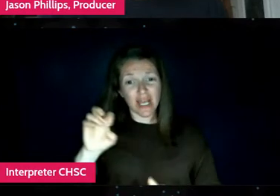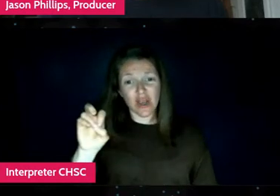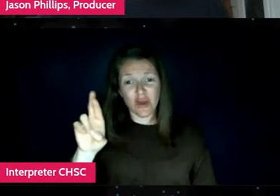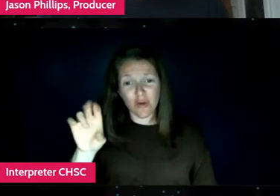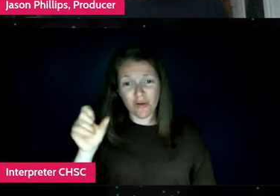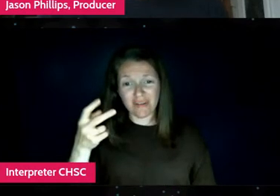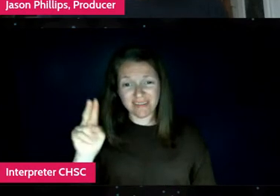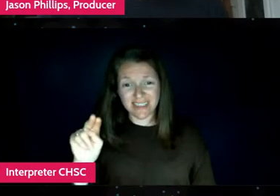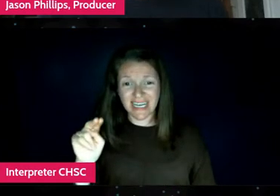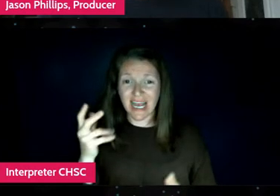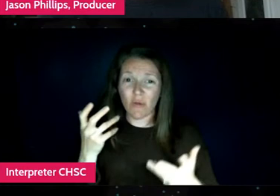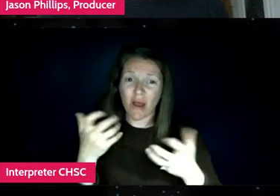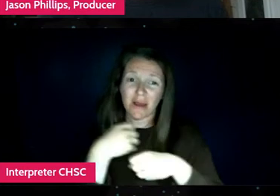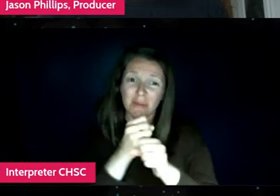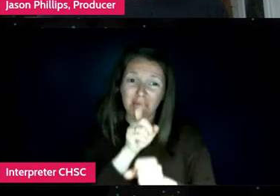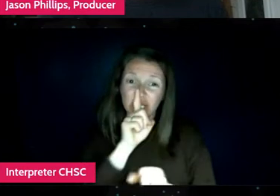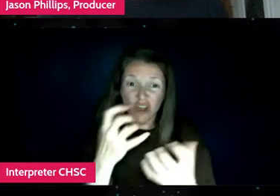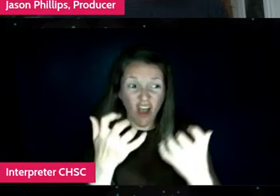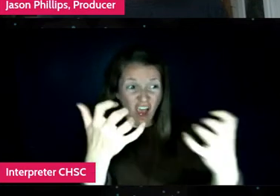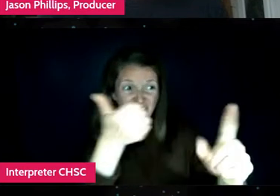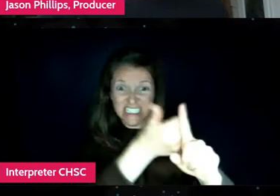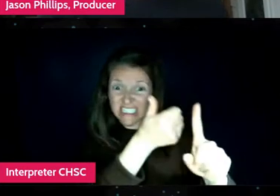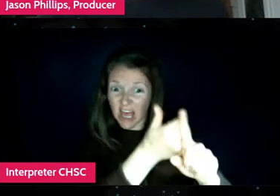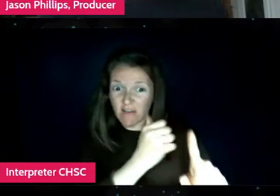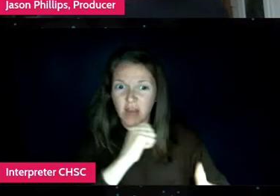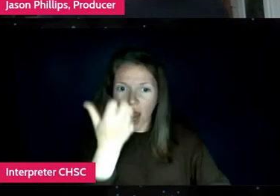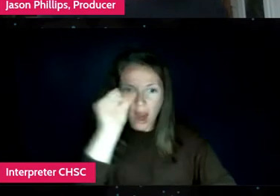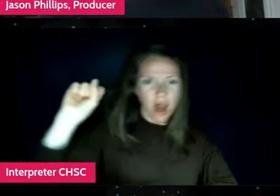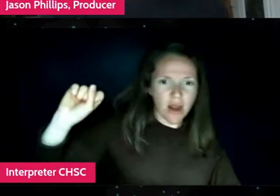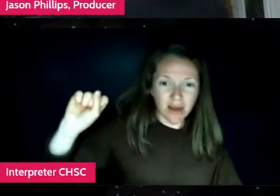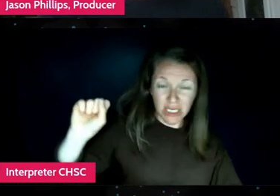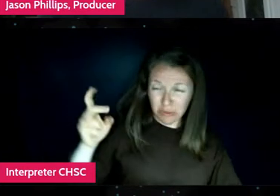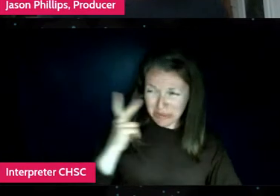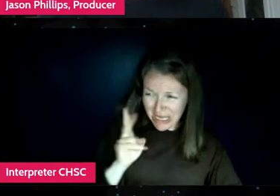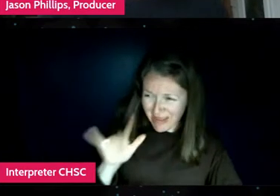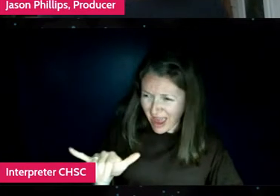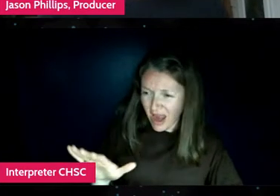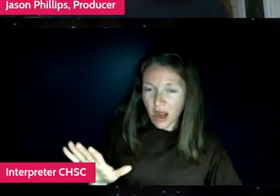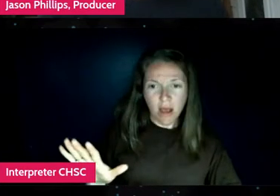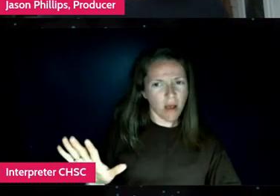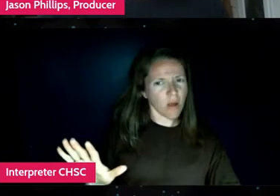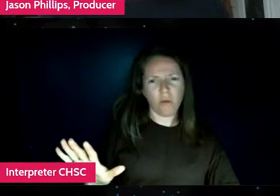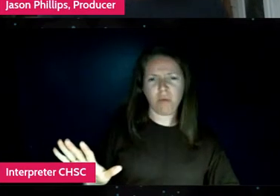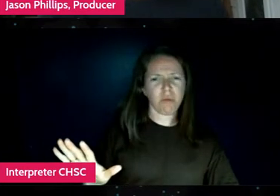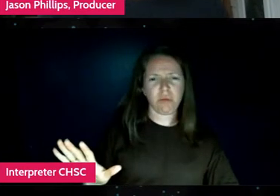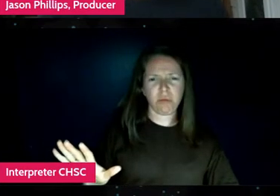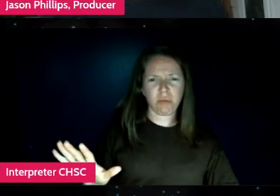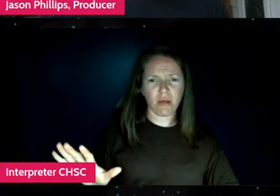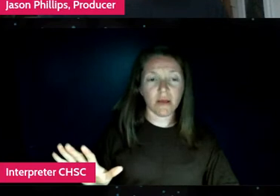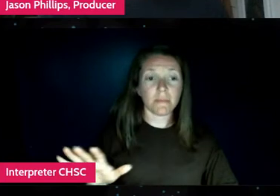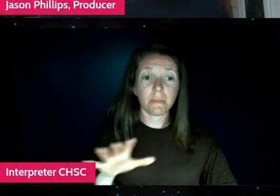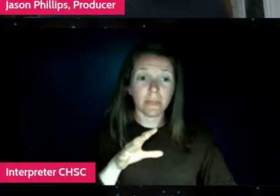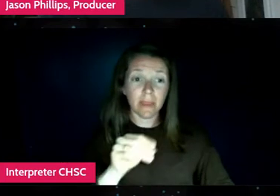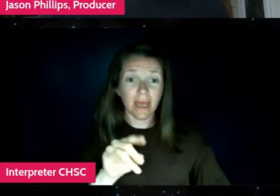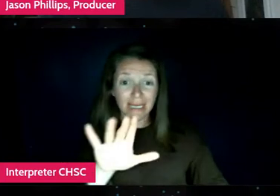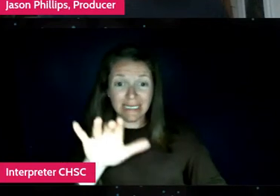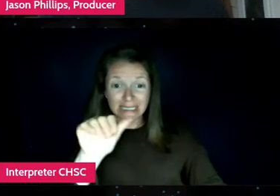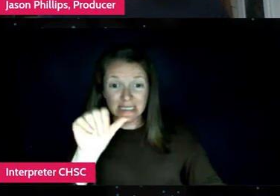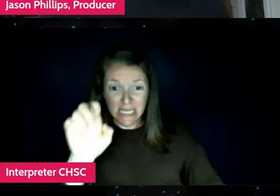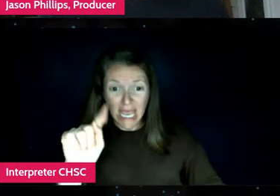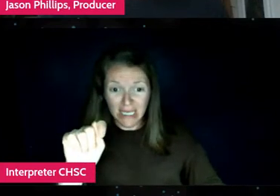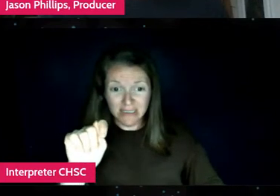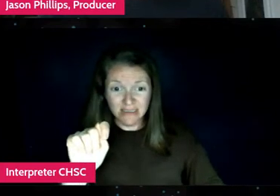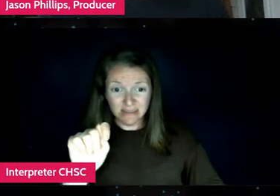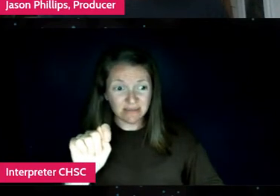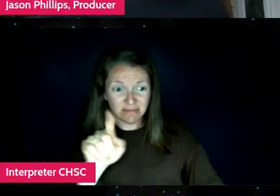that we don't lose the audience. Because as soon as something like that happens, there's the potential that, and he does lose his cast. I also